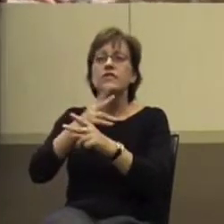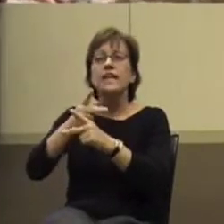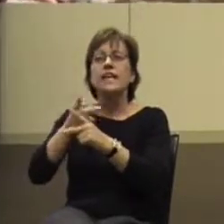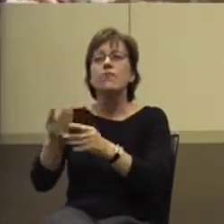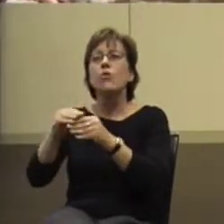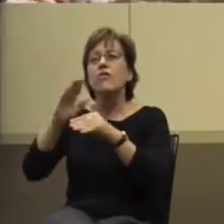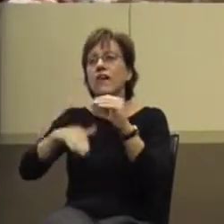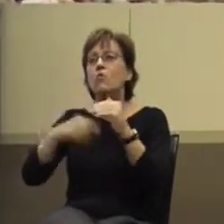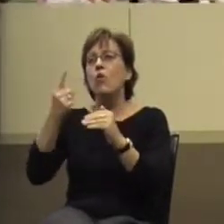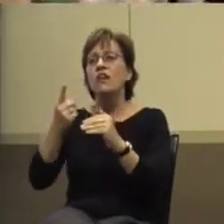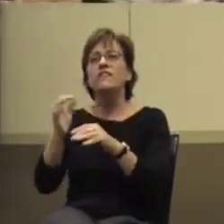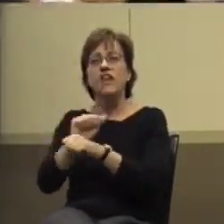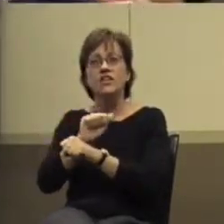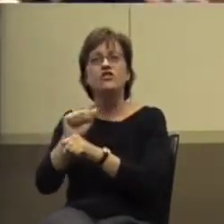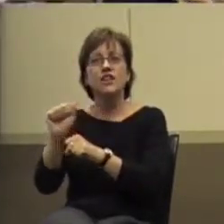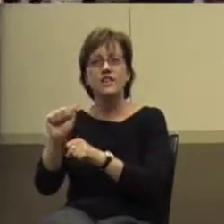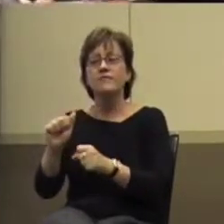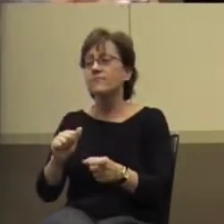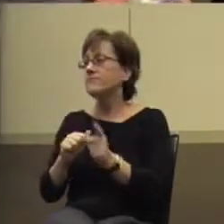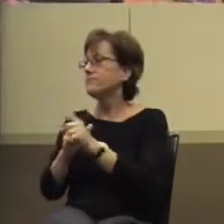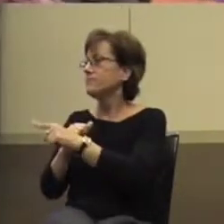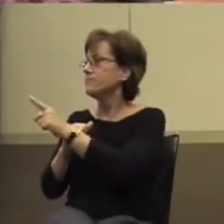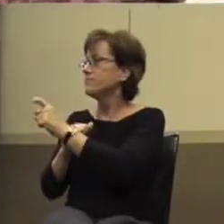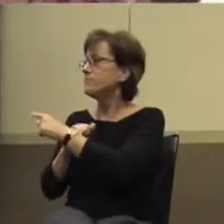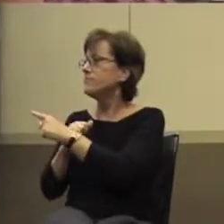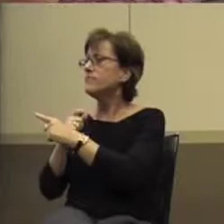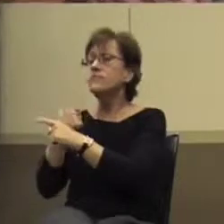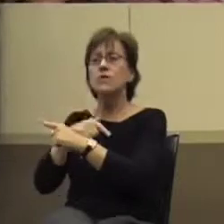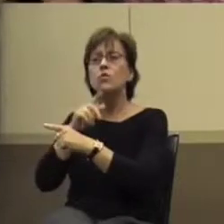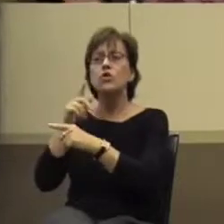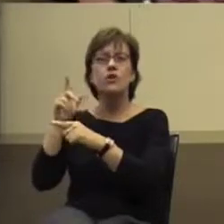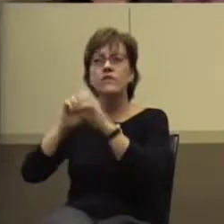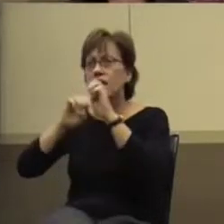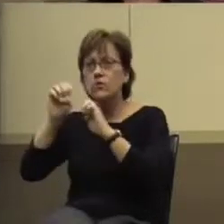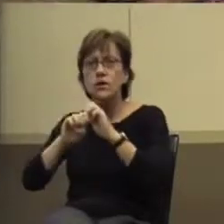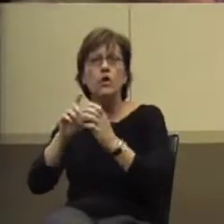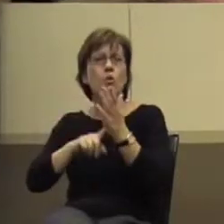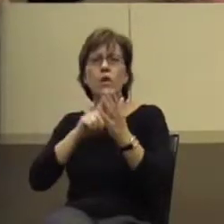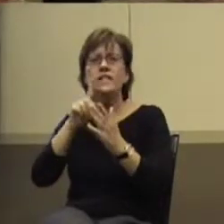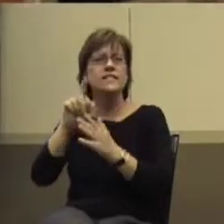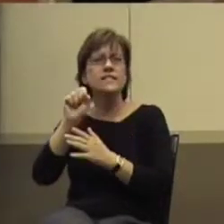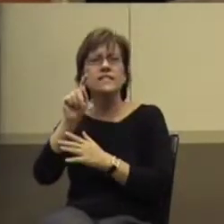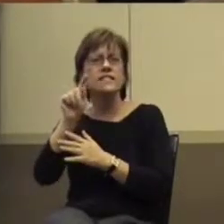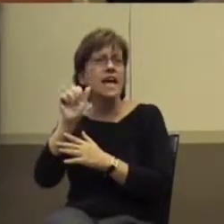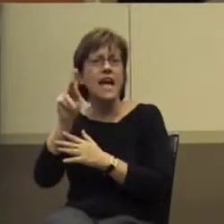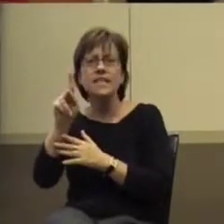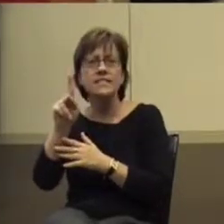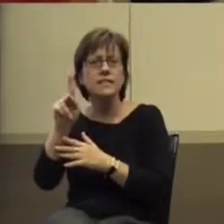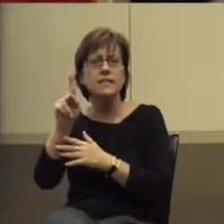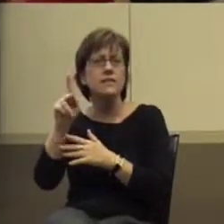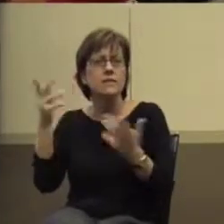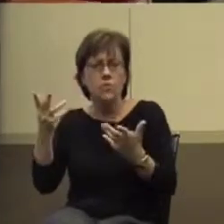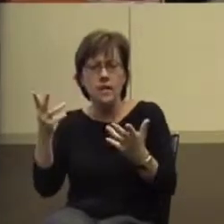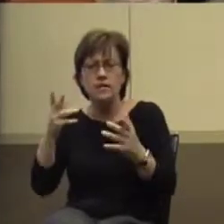Good, great. One thing we do is we're always evaluating what is the task. Have we jumped too far? In other